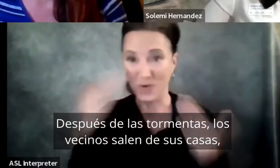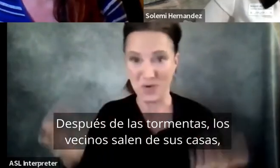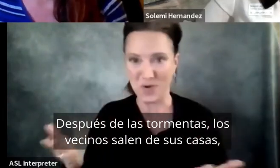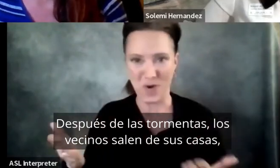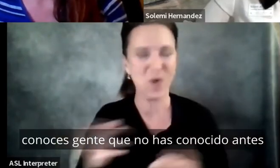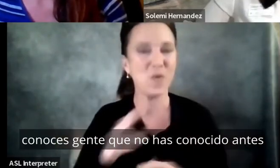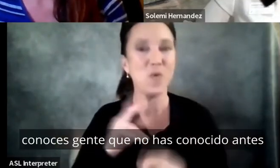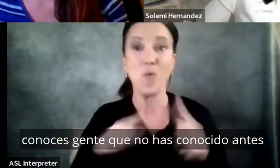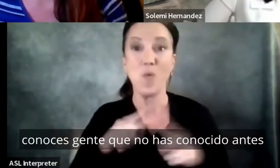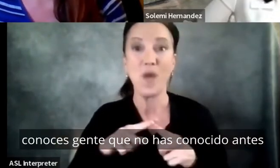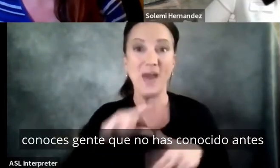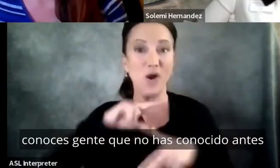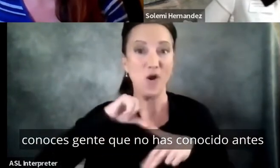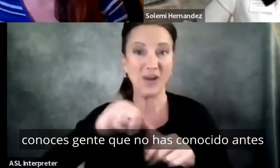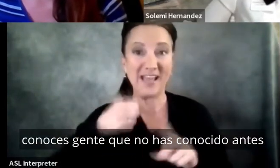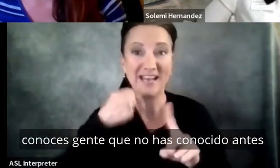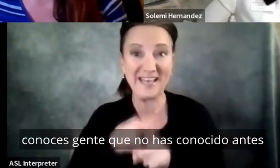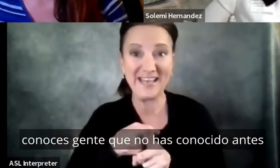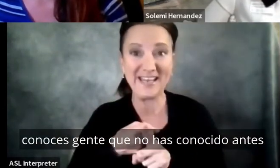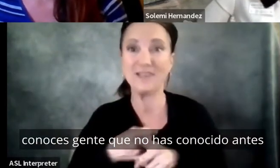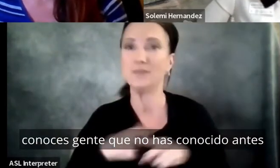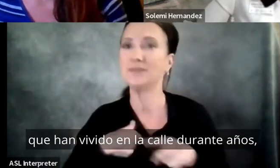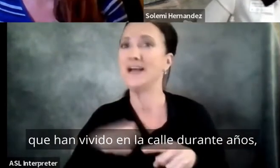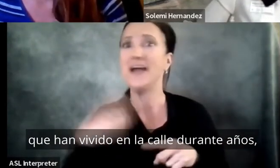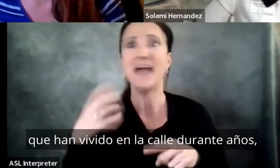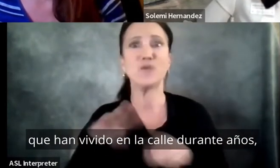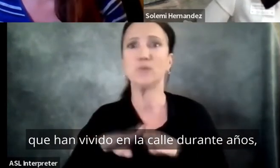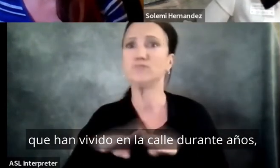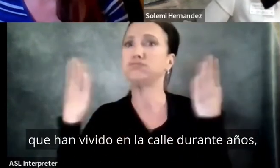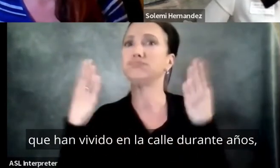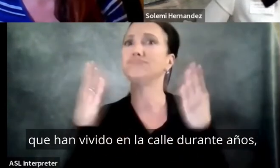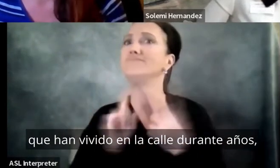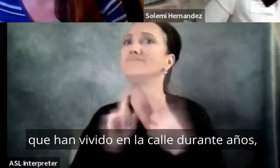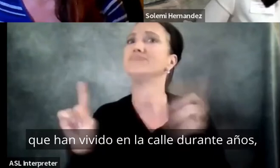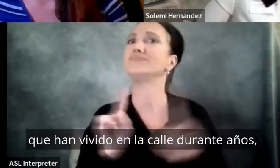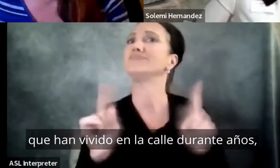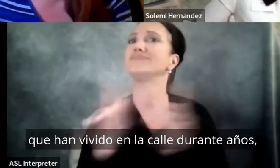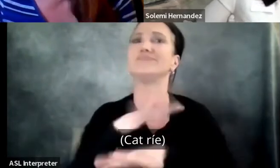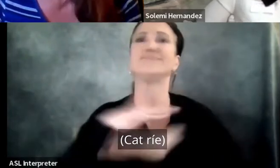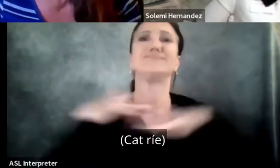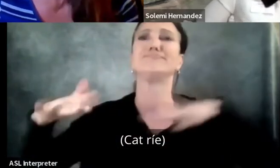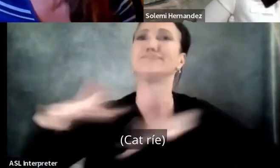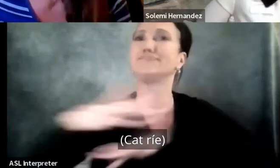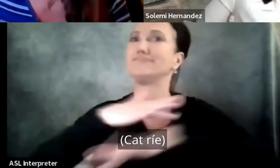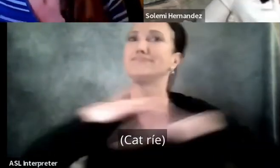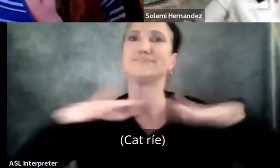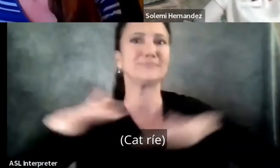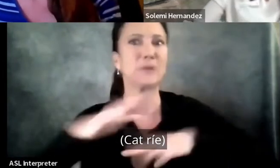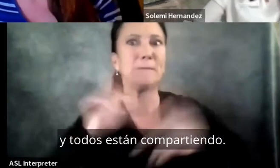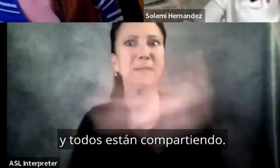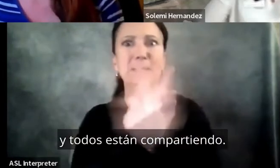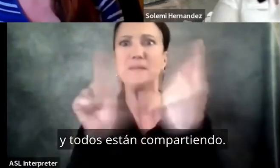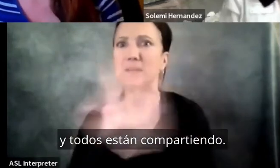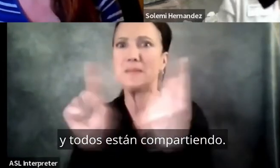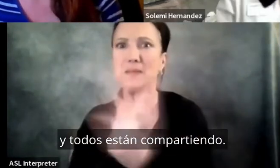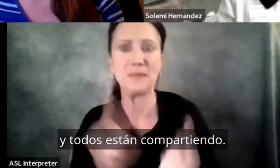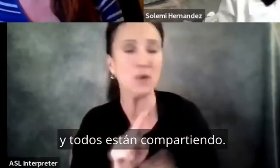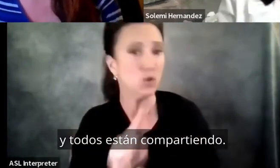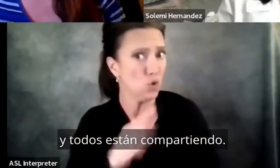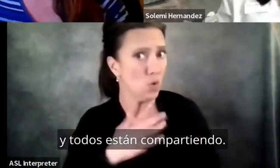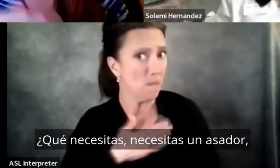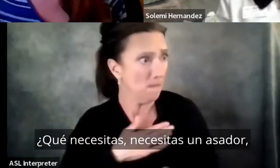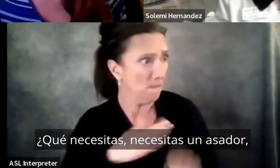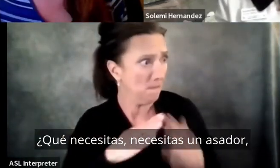their houses. You meet people that you haven't met before that has lived down the street for years. And, you know, you're